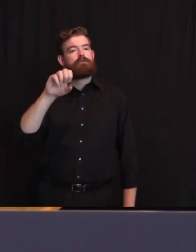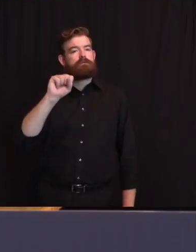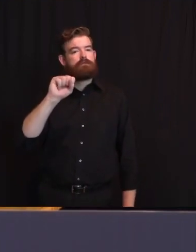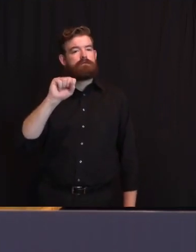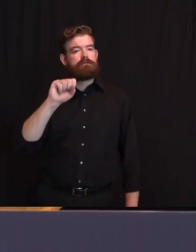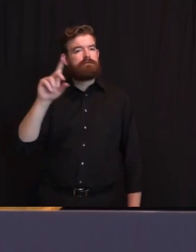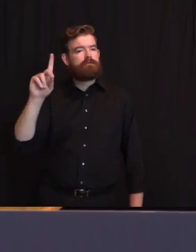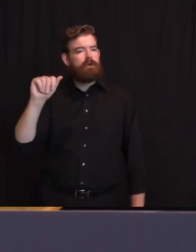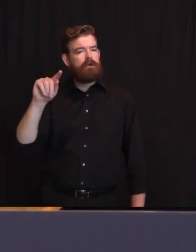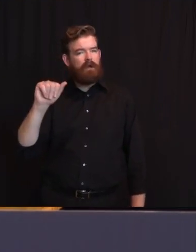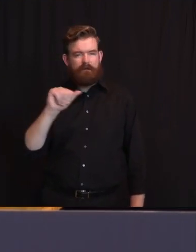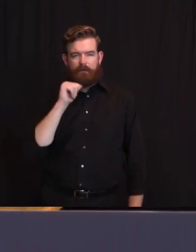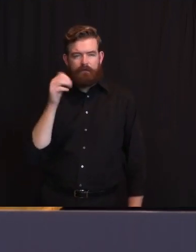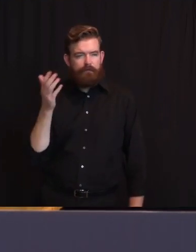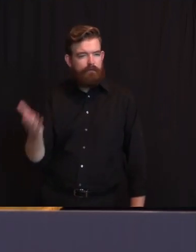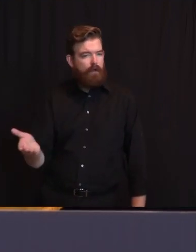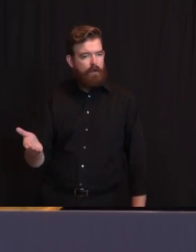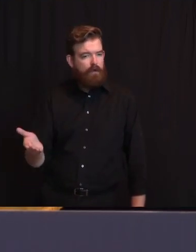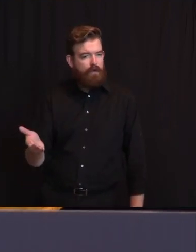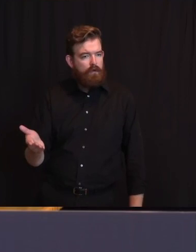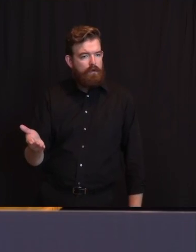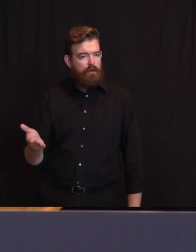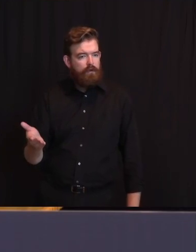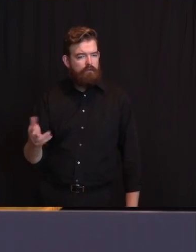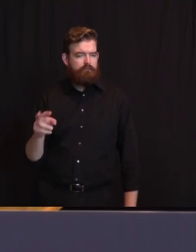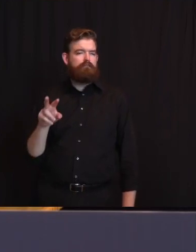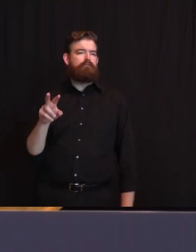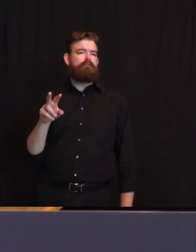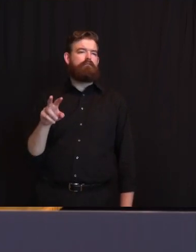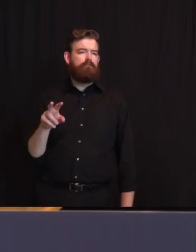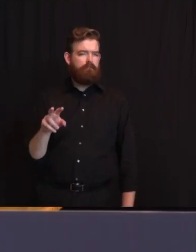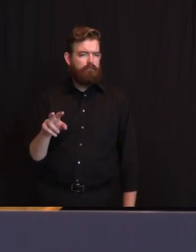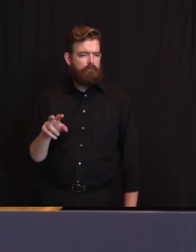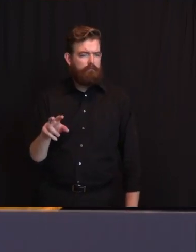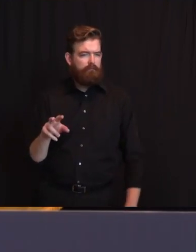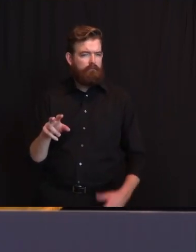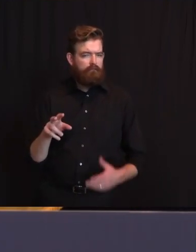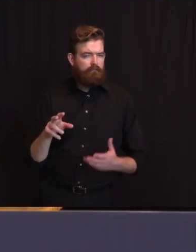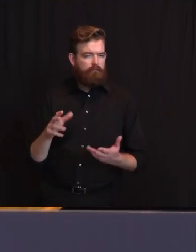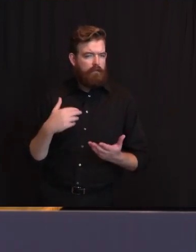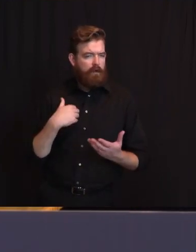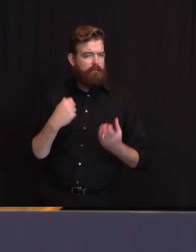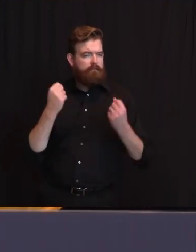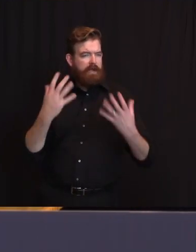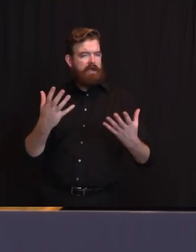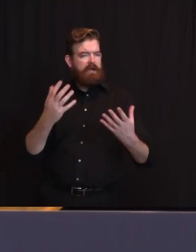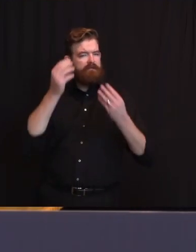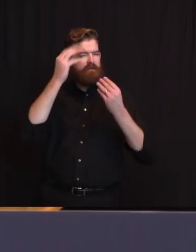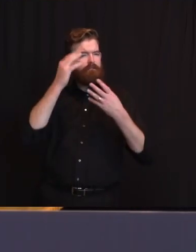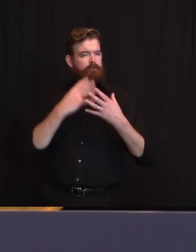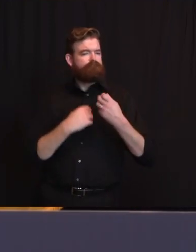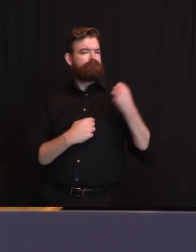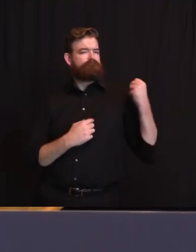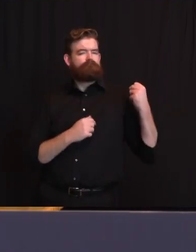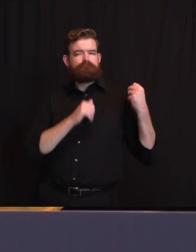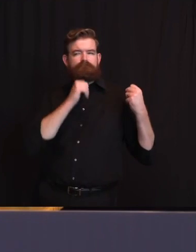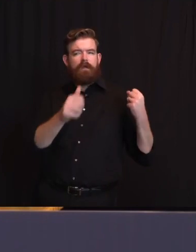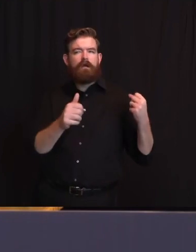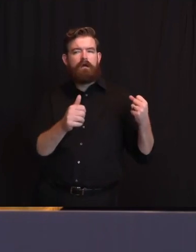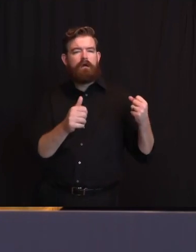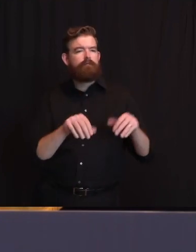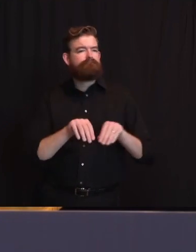decision? Why are they insisting on suppressing so much of the data? And how does this compare to COVID data released in other states? I love the premise of the